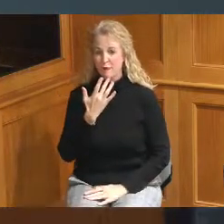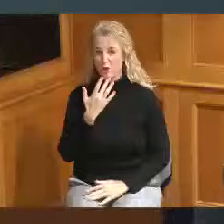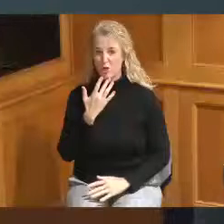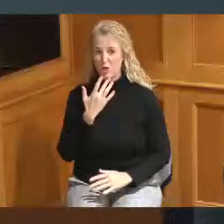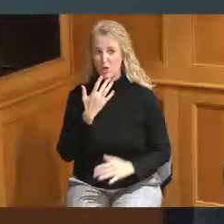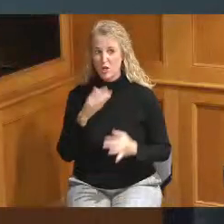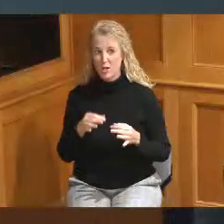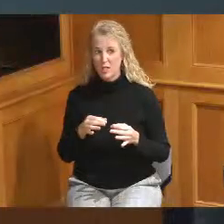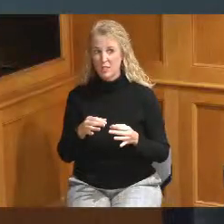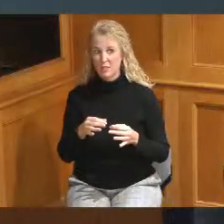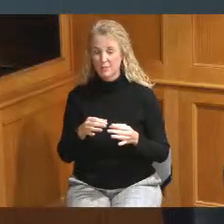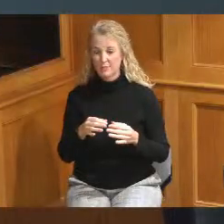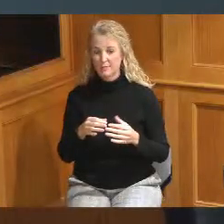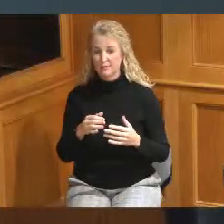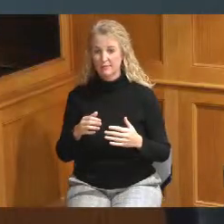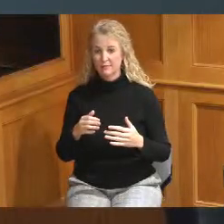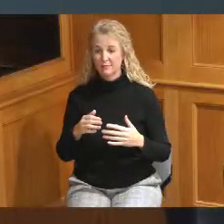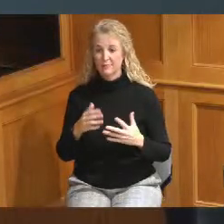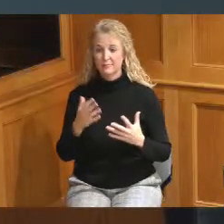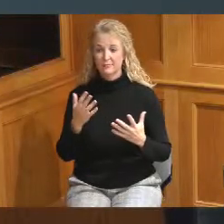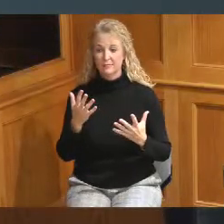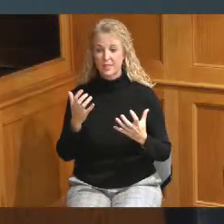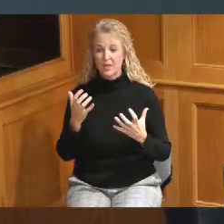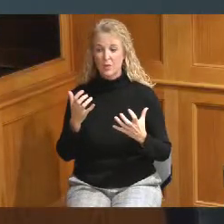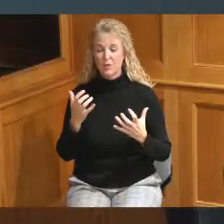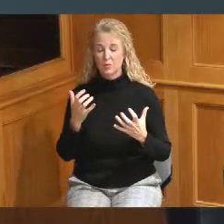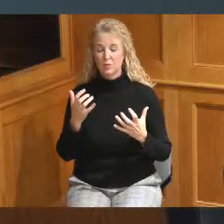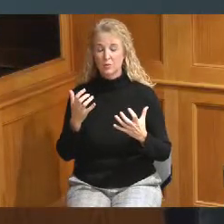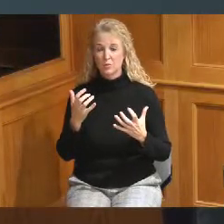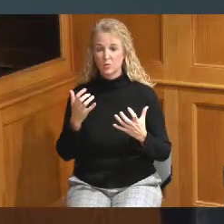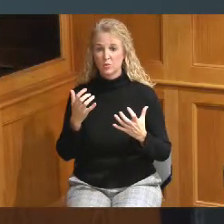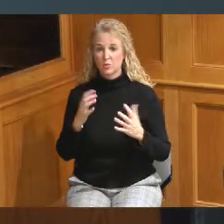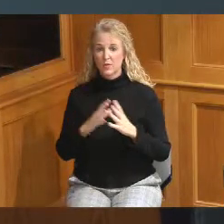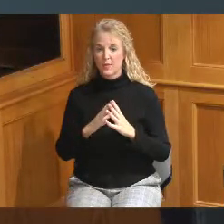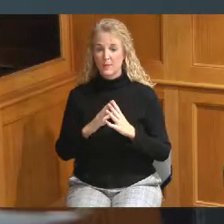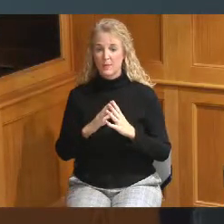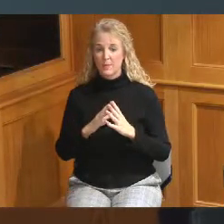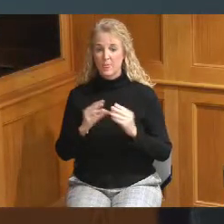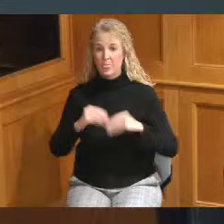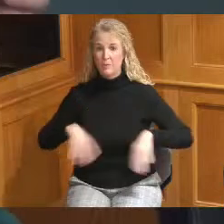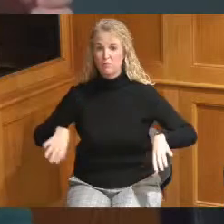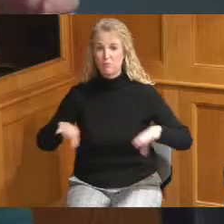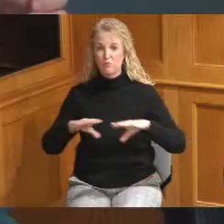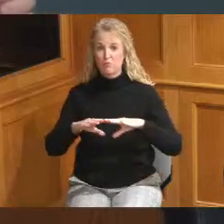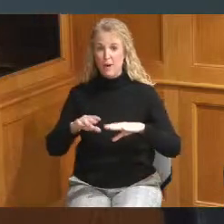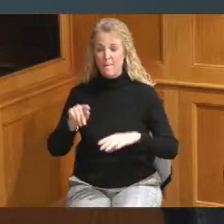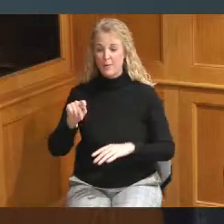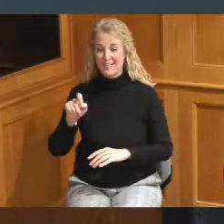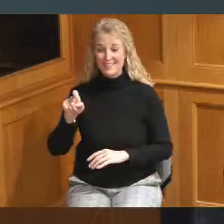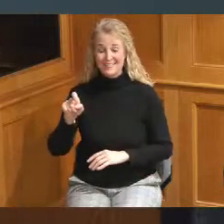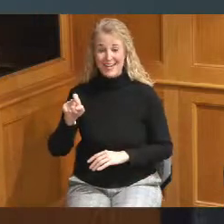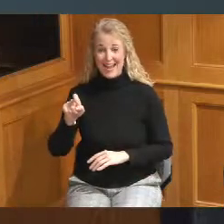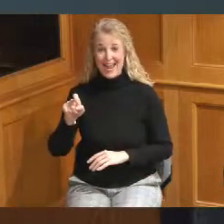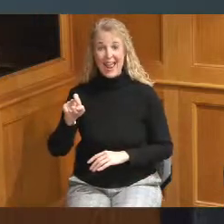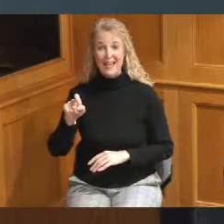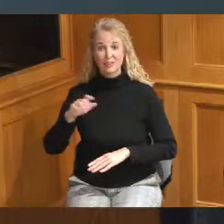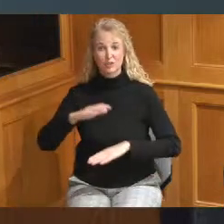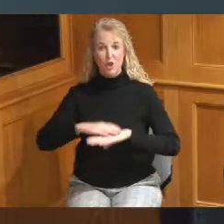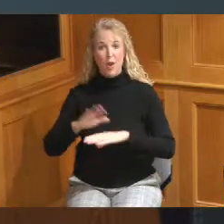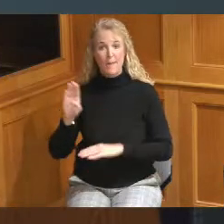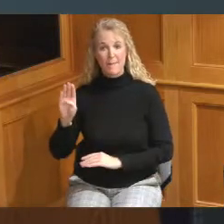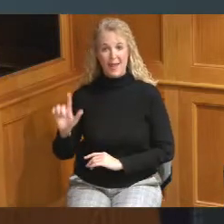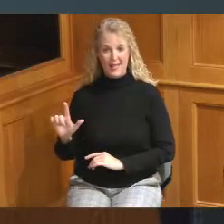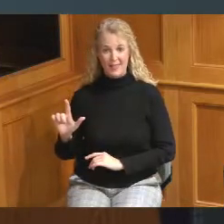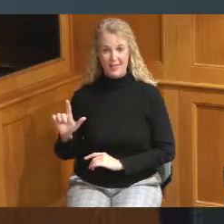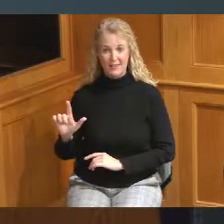okay, with my colleagues, I'd like to advance the property tax item on the by leave, which is